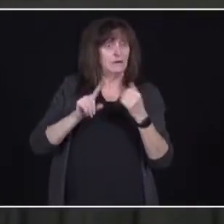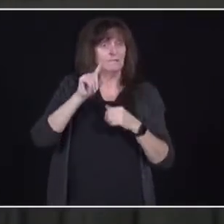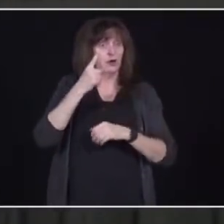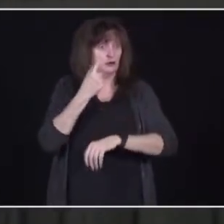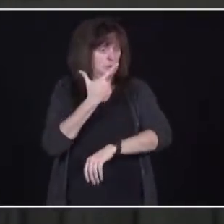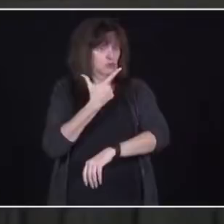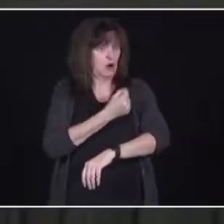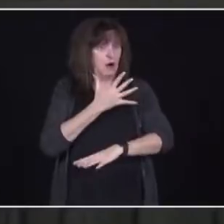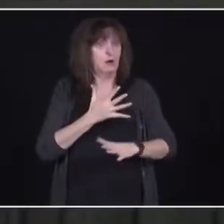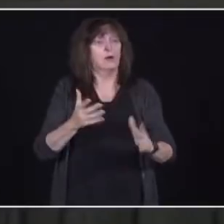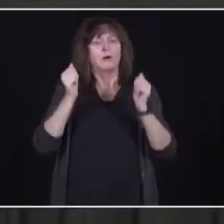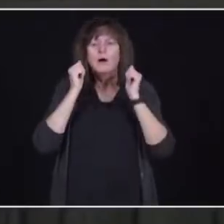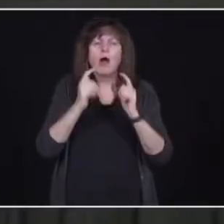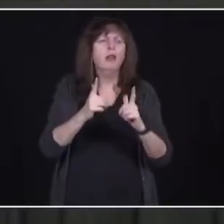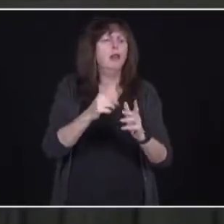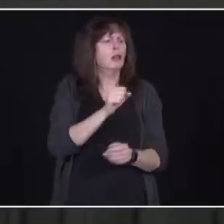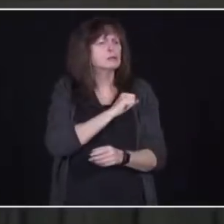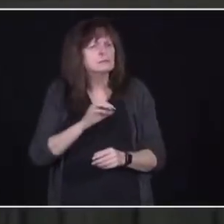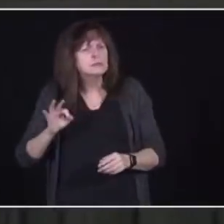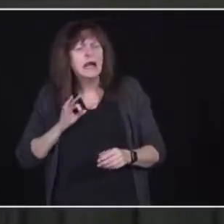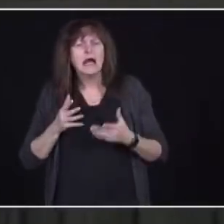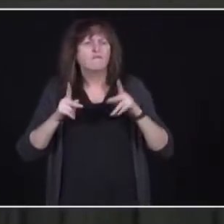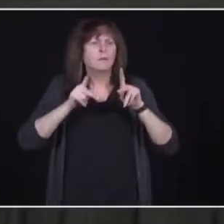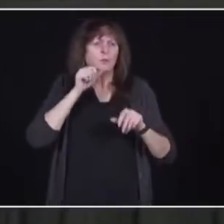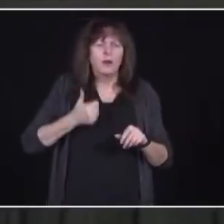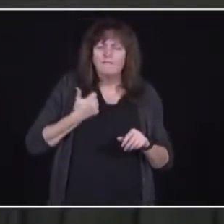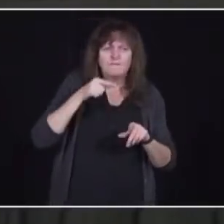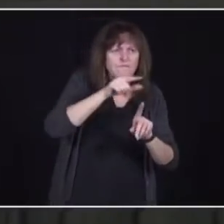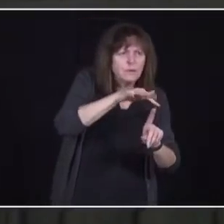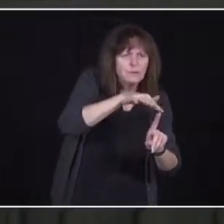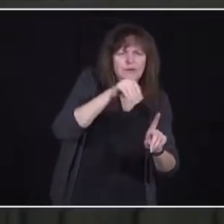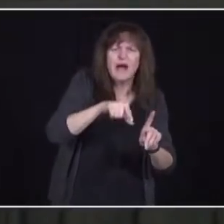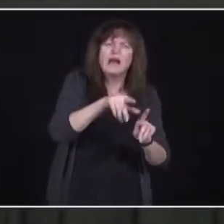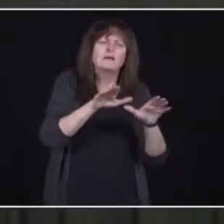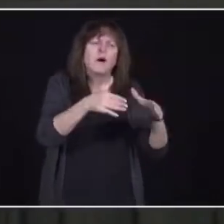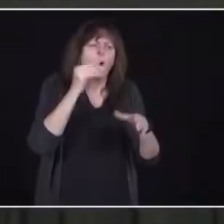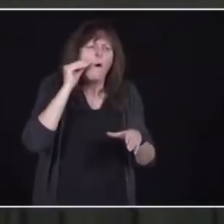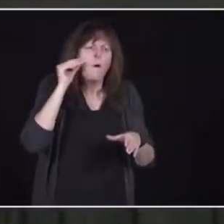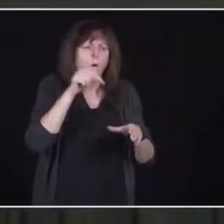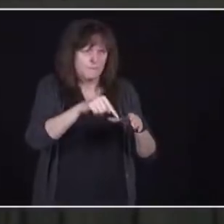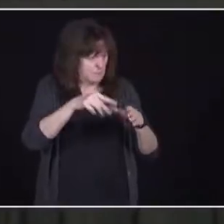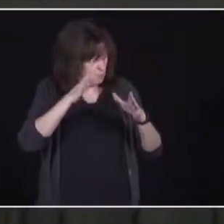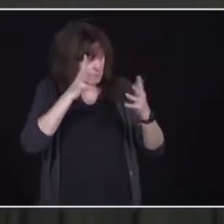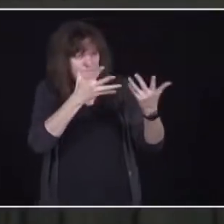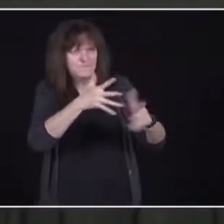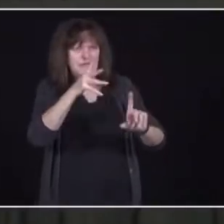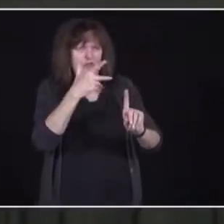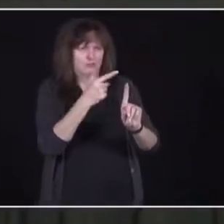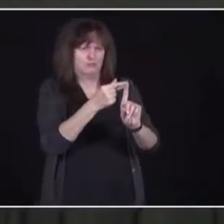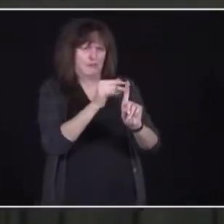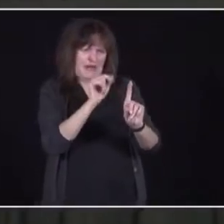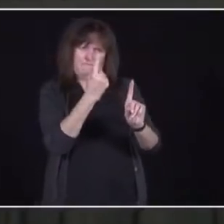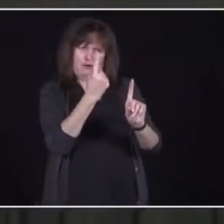and the healthcare staff and the essential care workers and the essential people in those homes. We will have vaccinated them with the first needle by